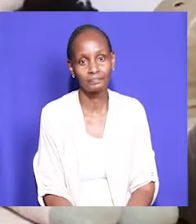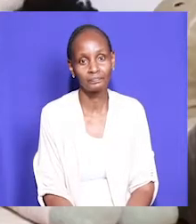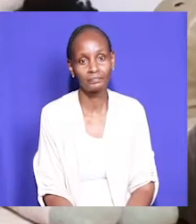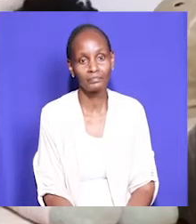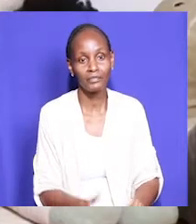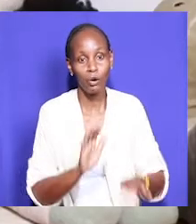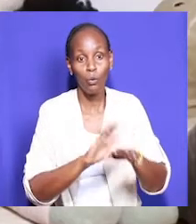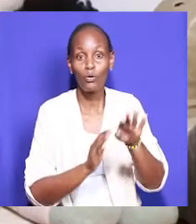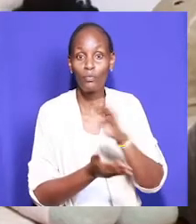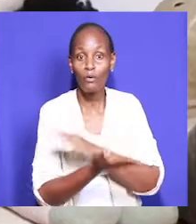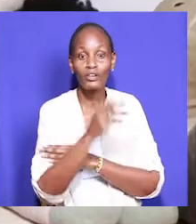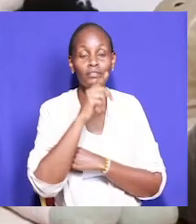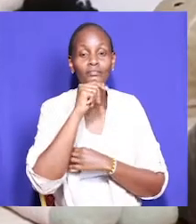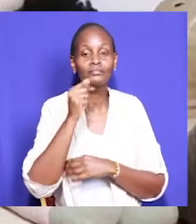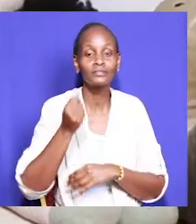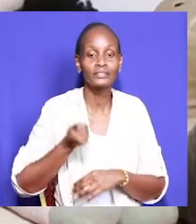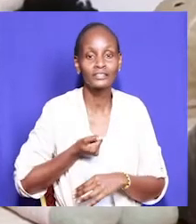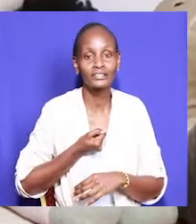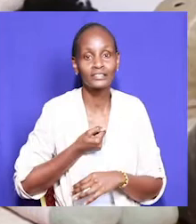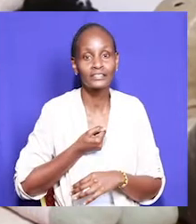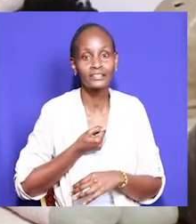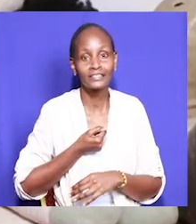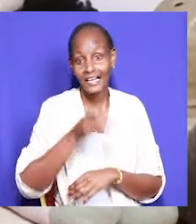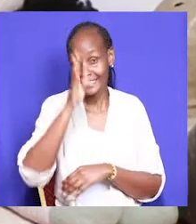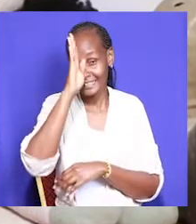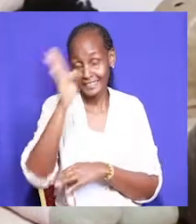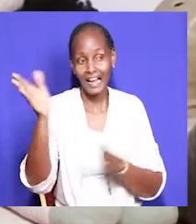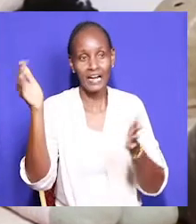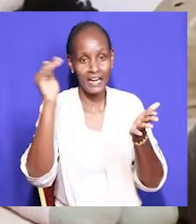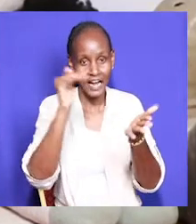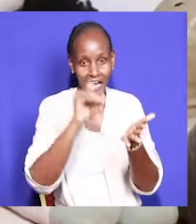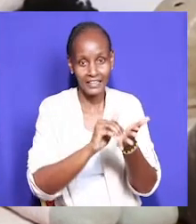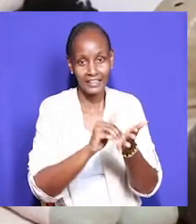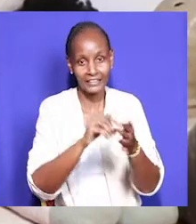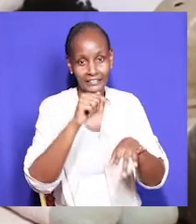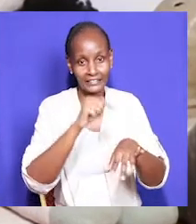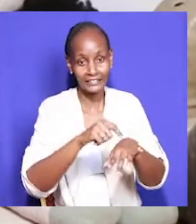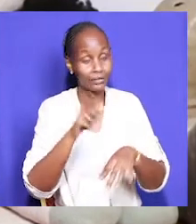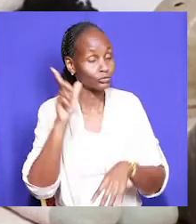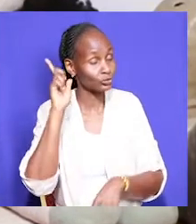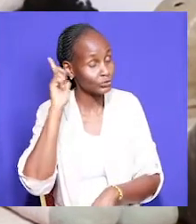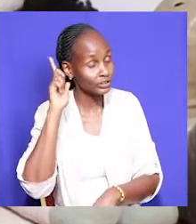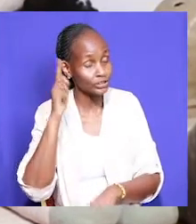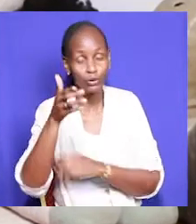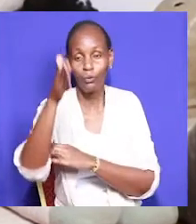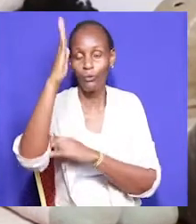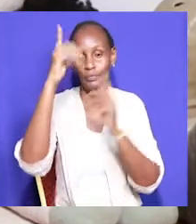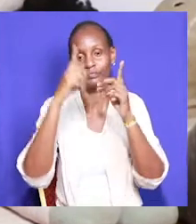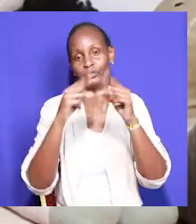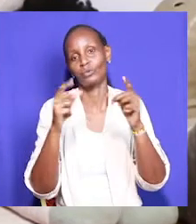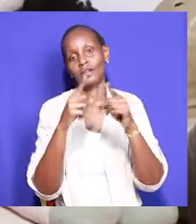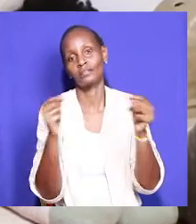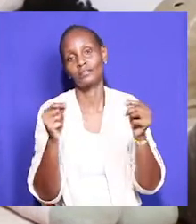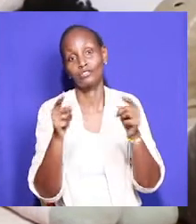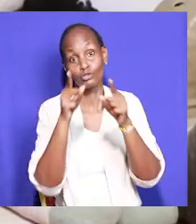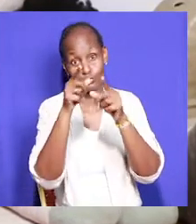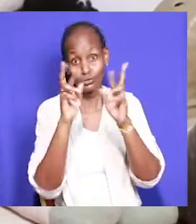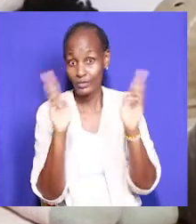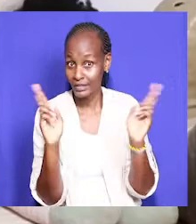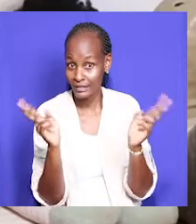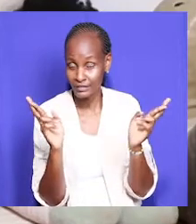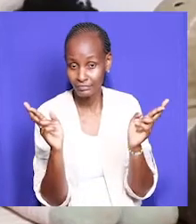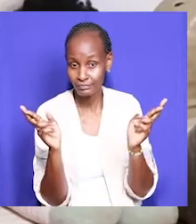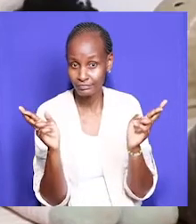Good morning, boys and girls. It's Sunday again. Time to listen to God's word. Are you ready?